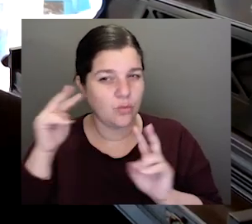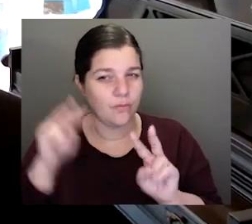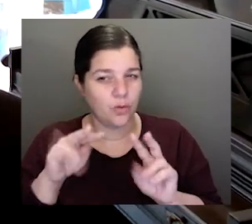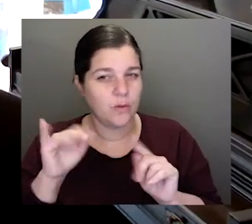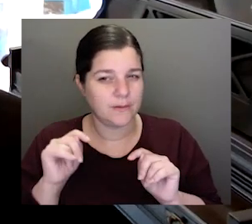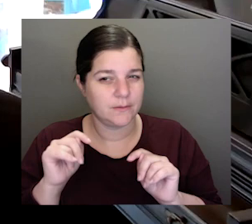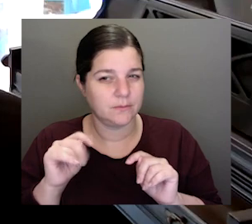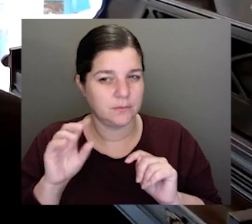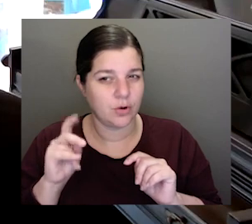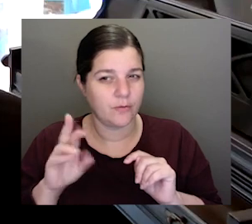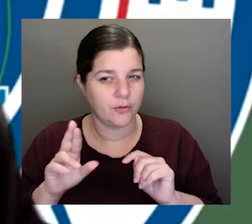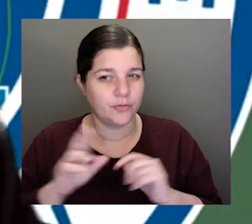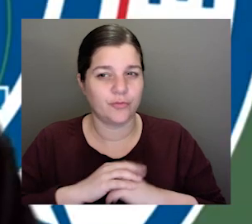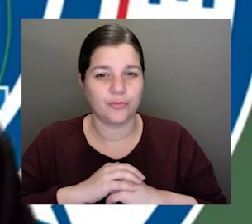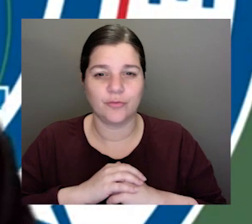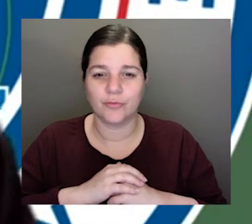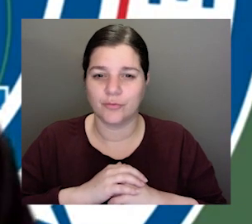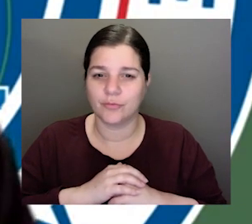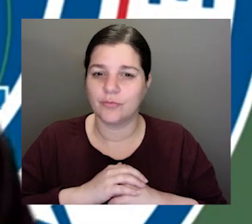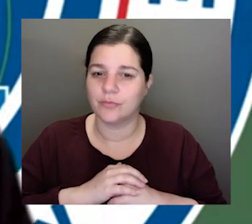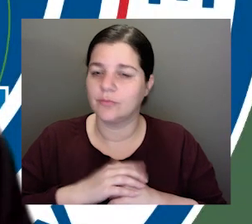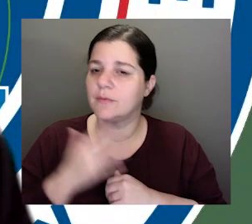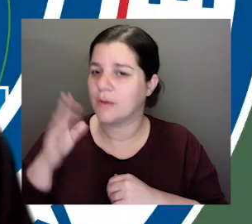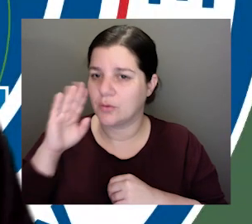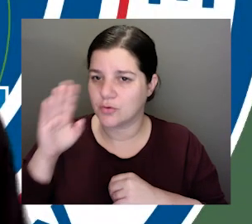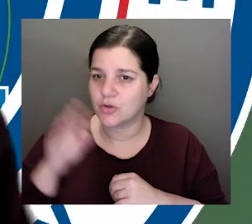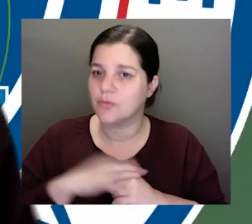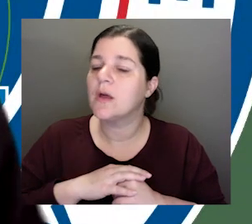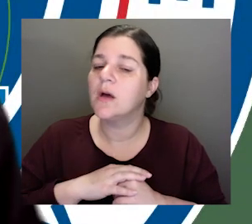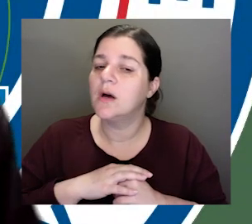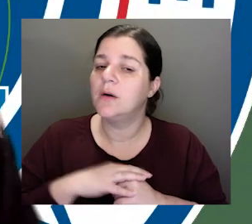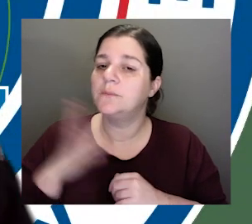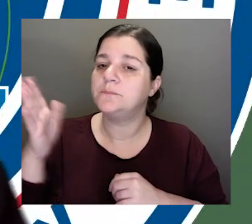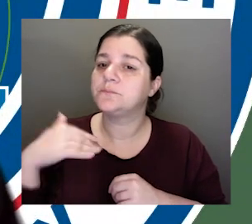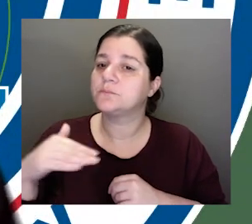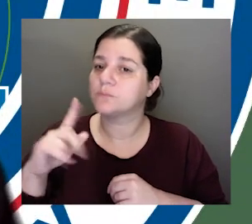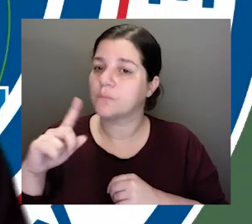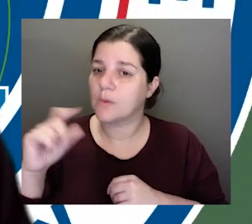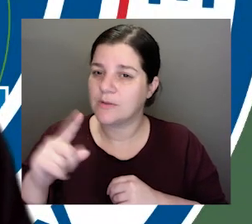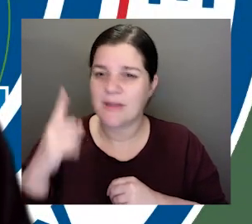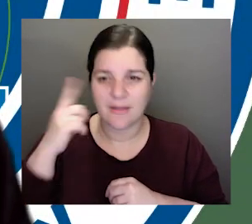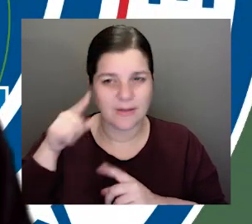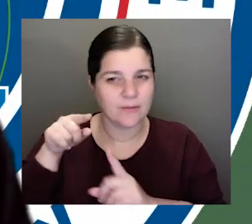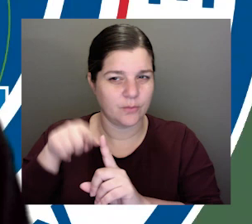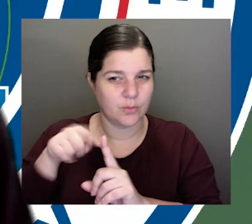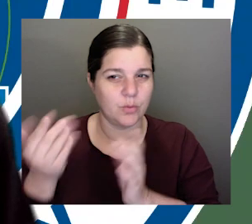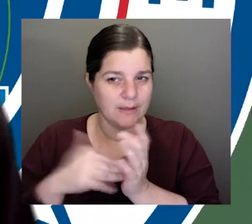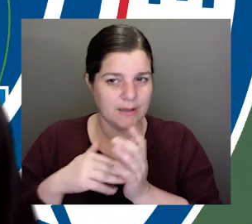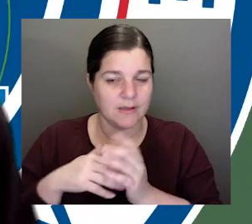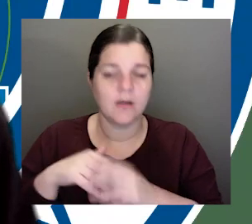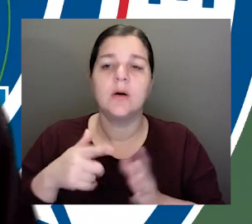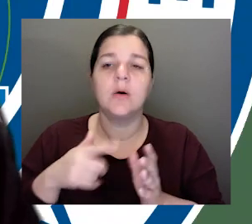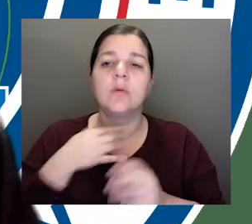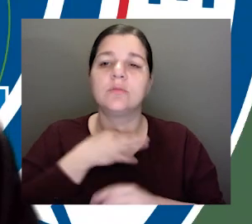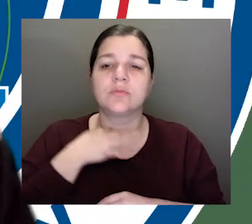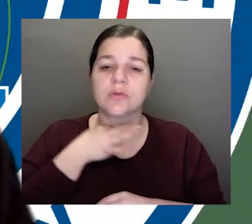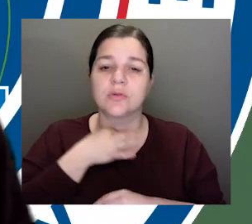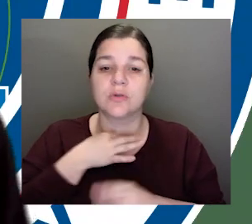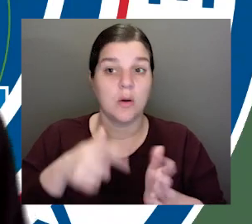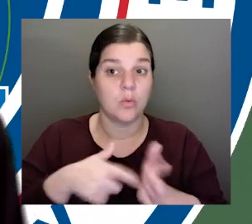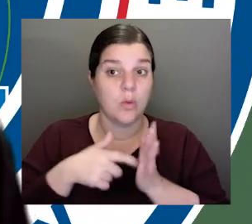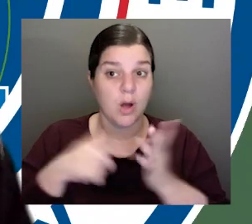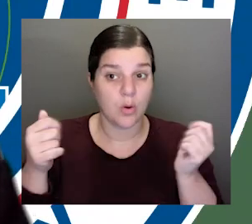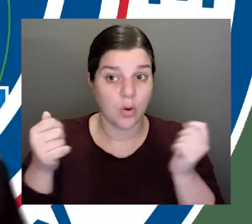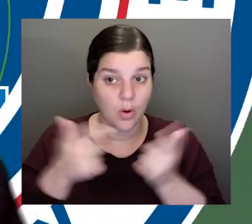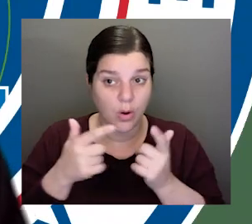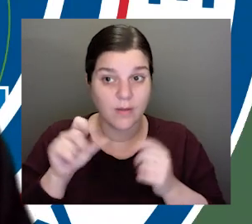sir. The next question we have, which I believe might also be for you, must all safes